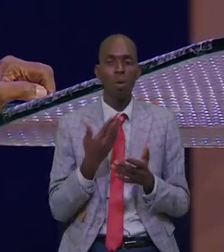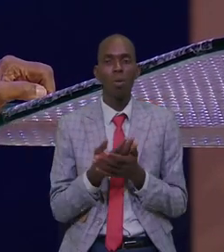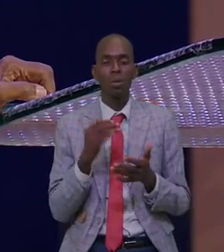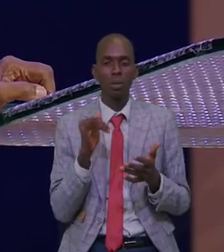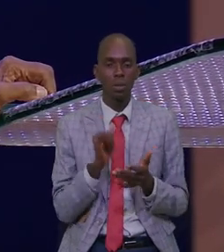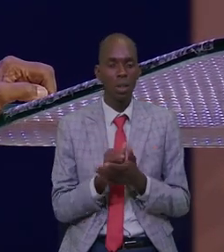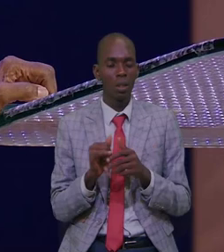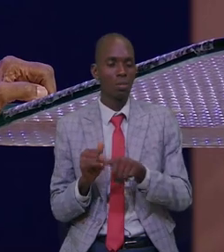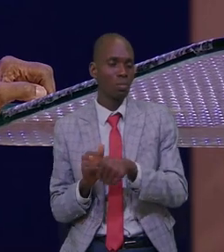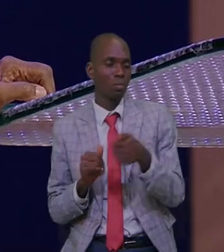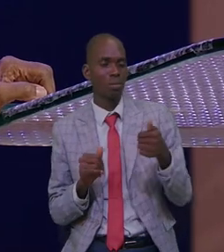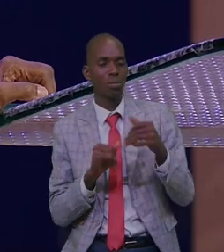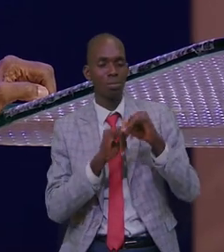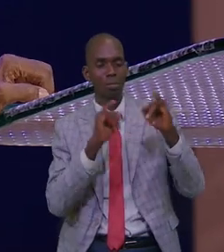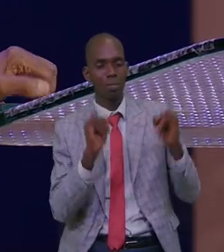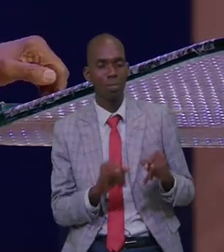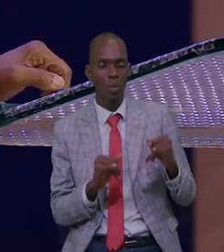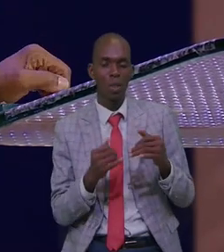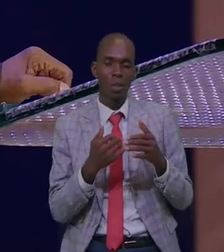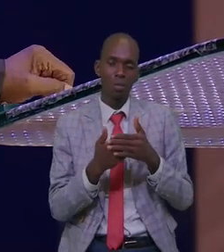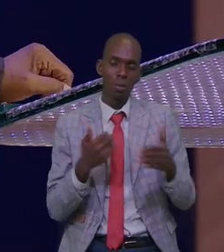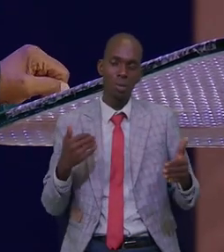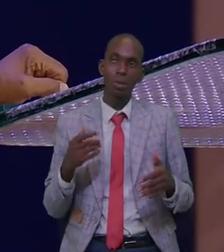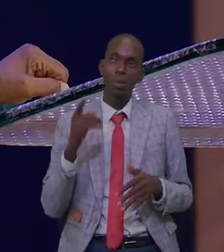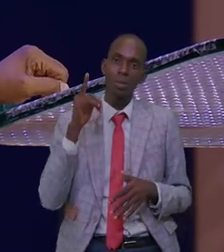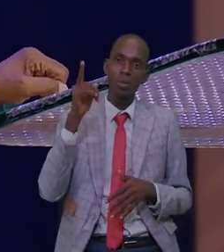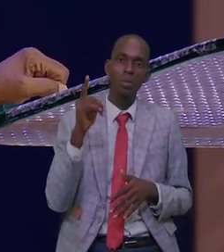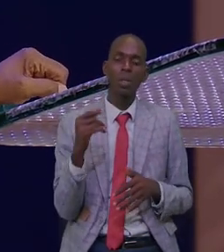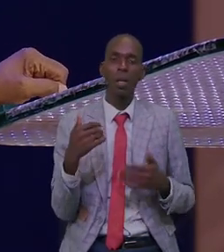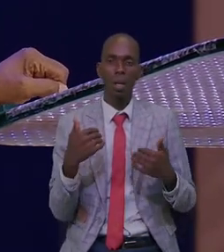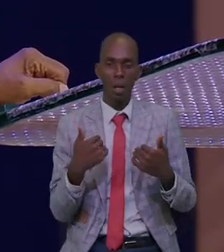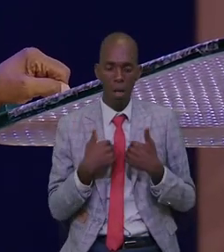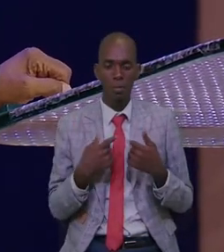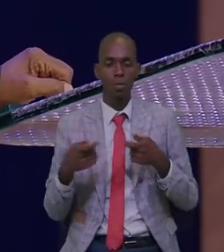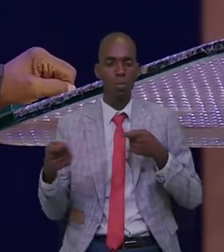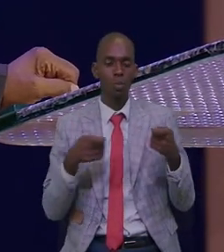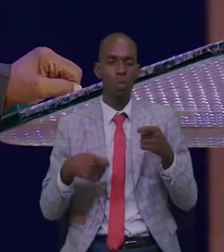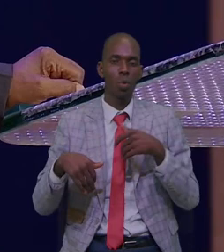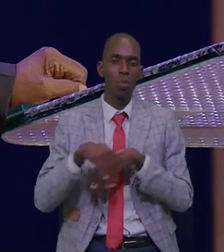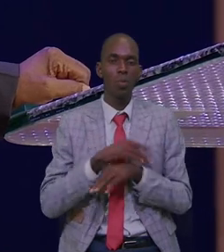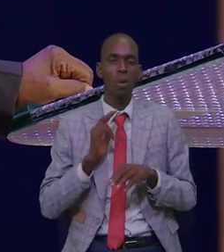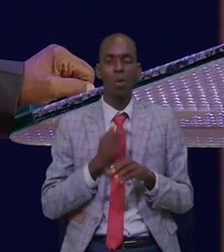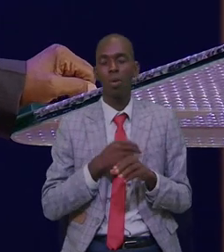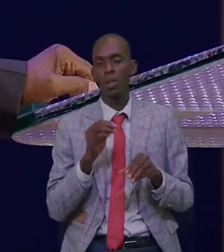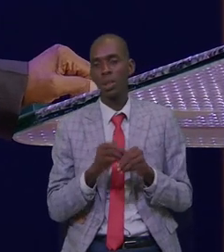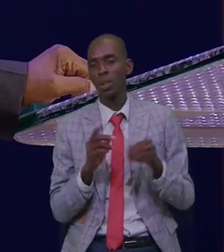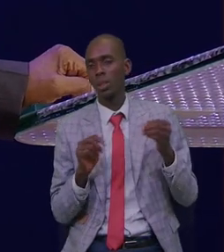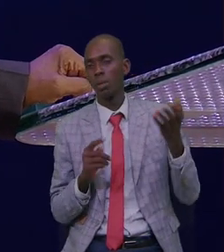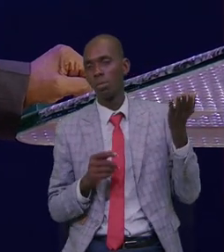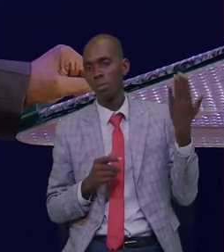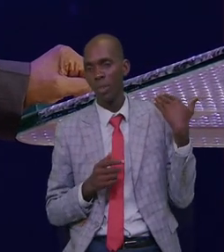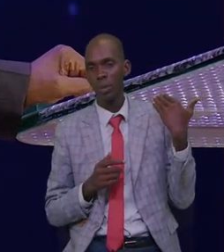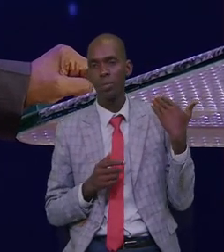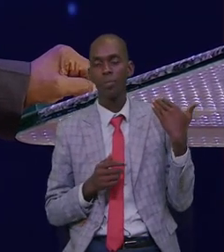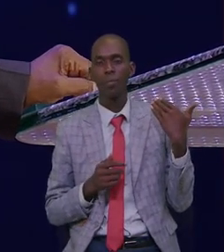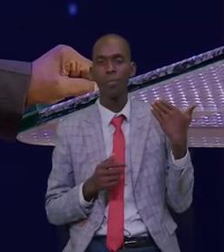beside thee have had dominion over us in the past. They had dominion over us